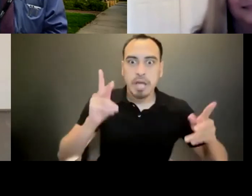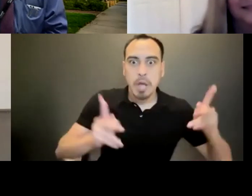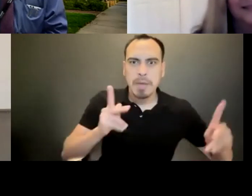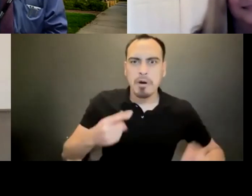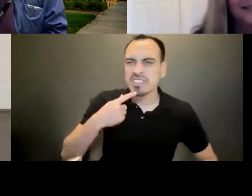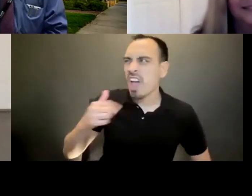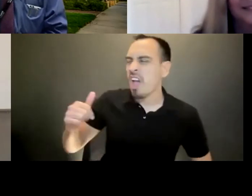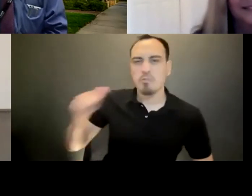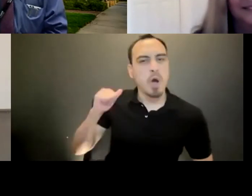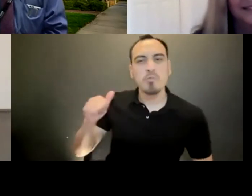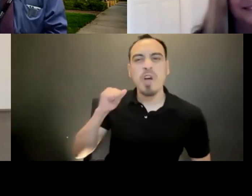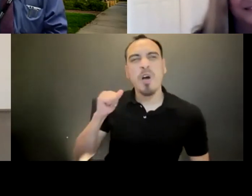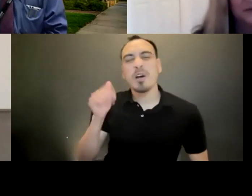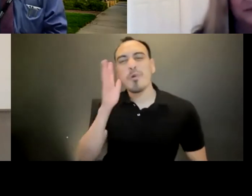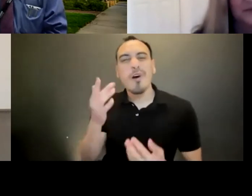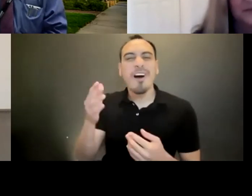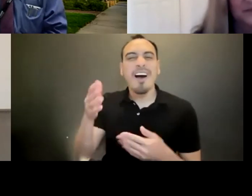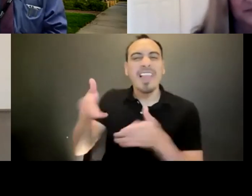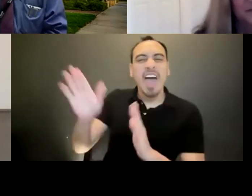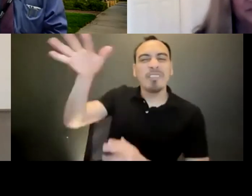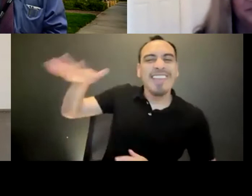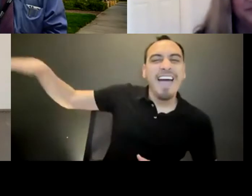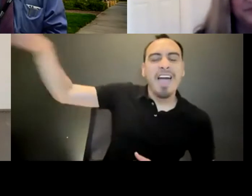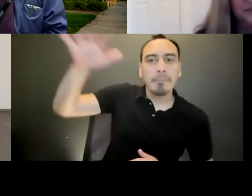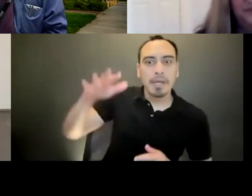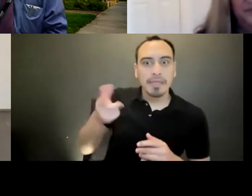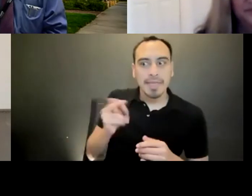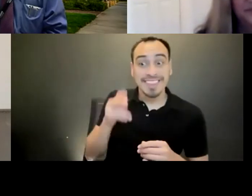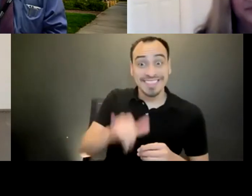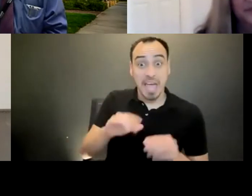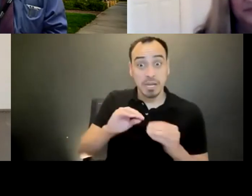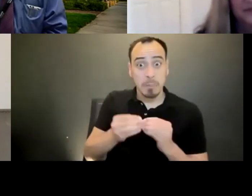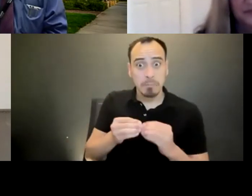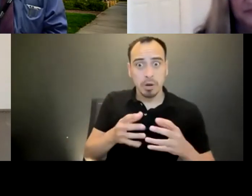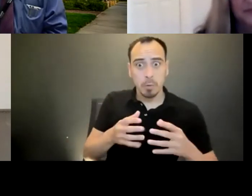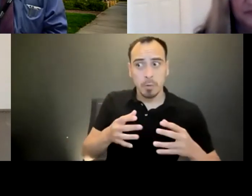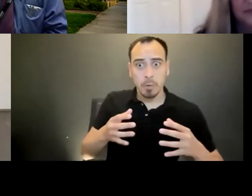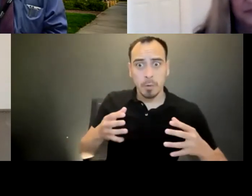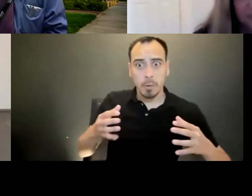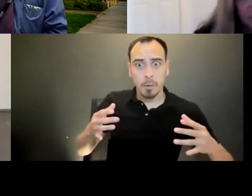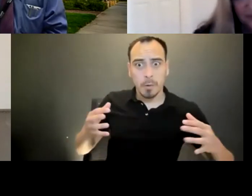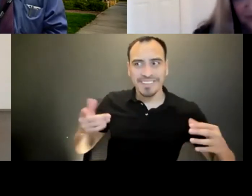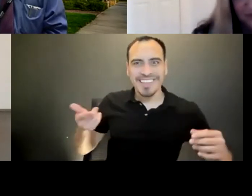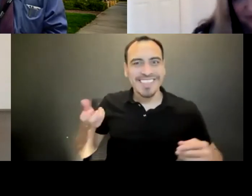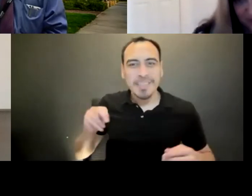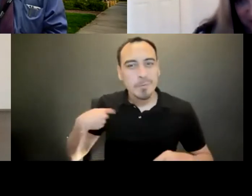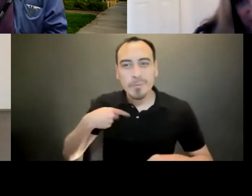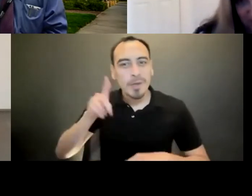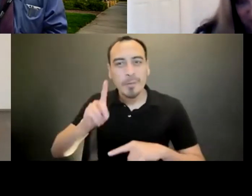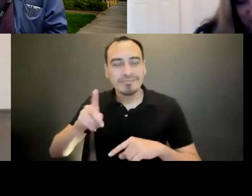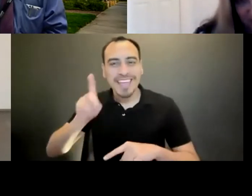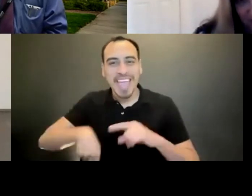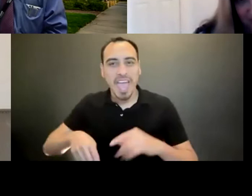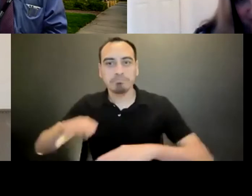who are gonna get vaccinated to make for what we want, which is to get out of this pandemic.